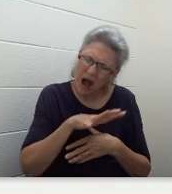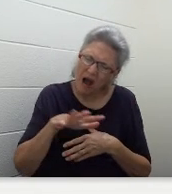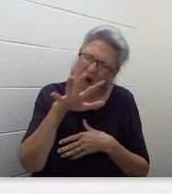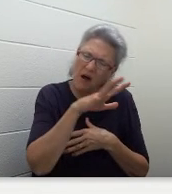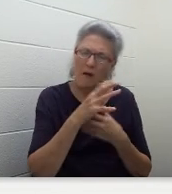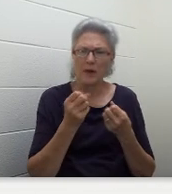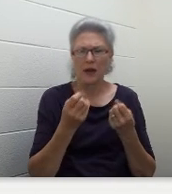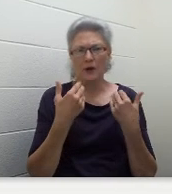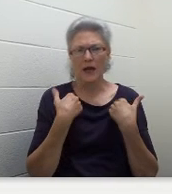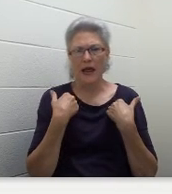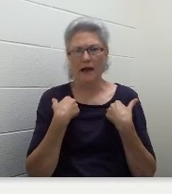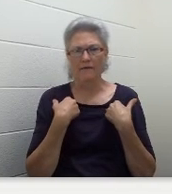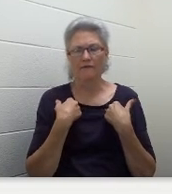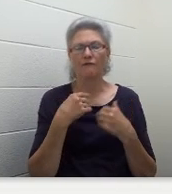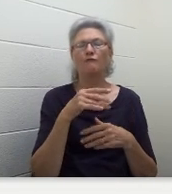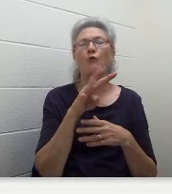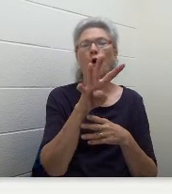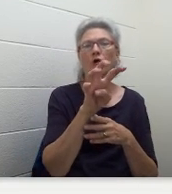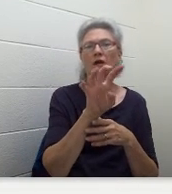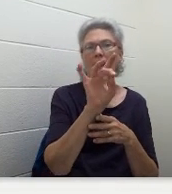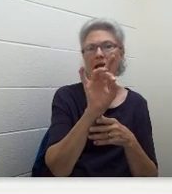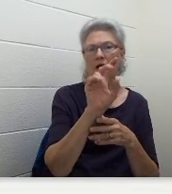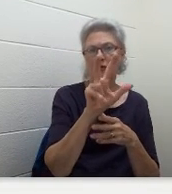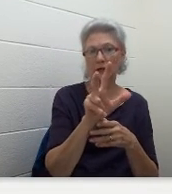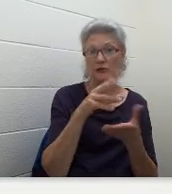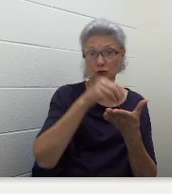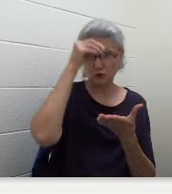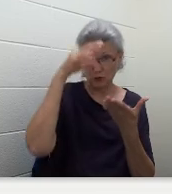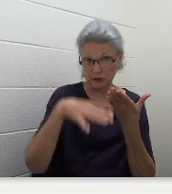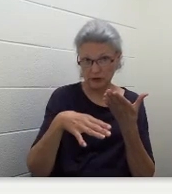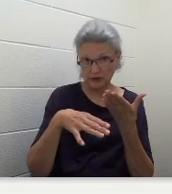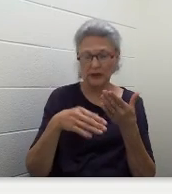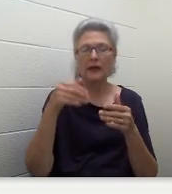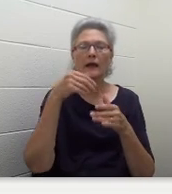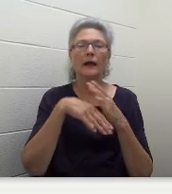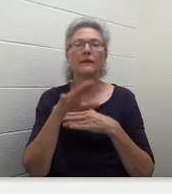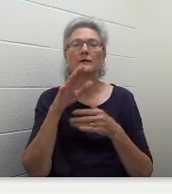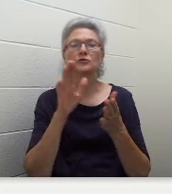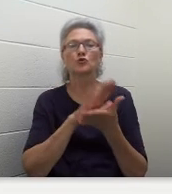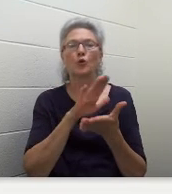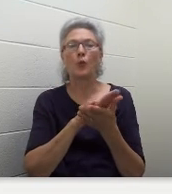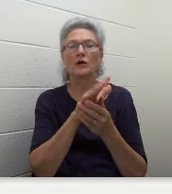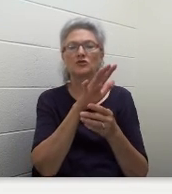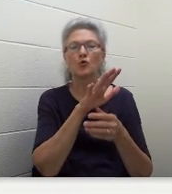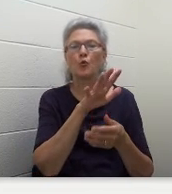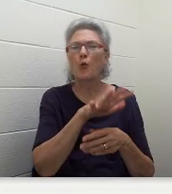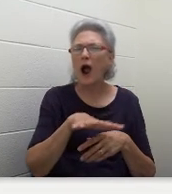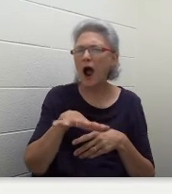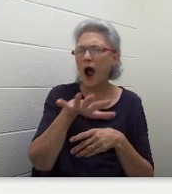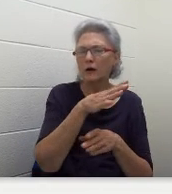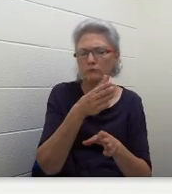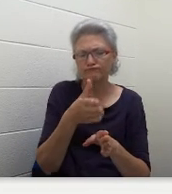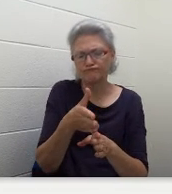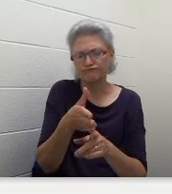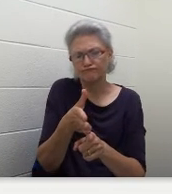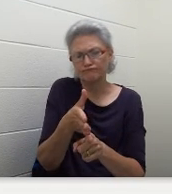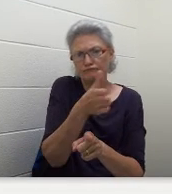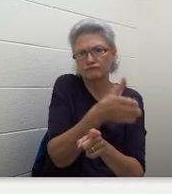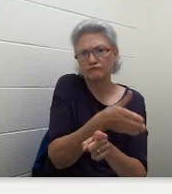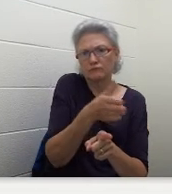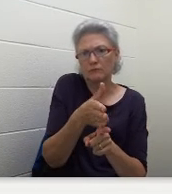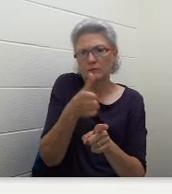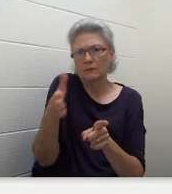problem, there are 483 students in a school. We want to round the students to the nearest 100 to